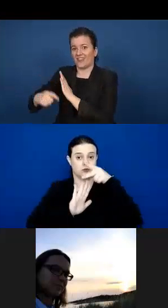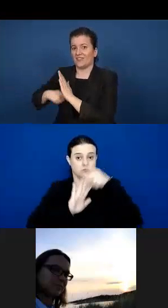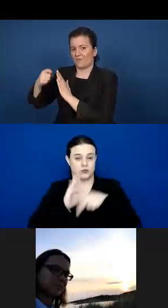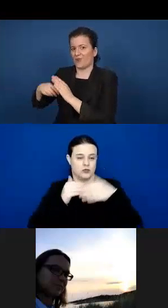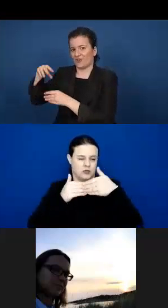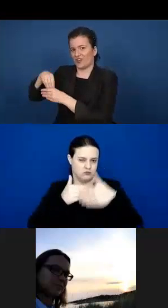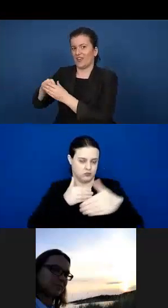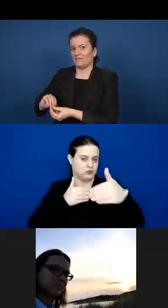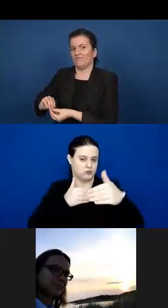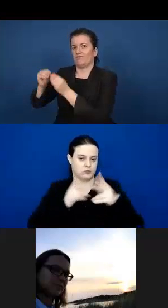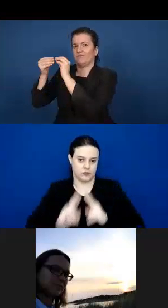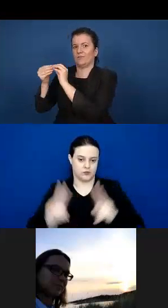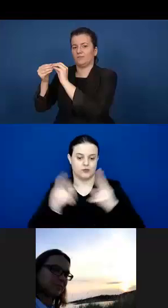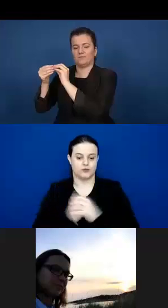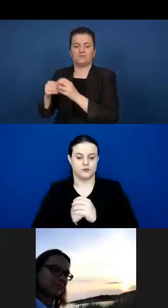beyond.